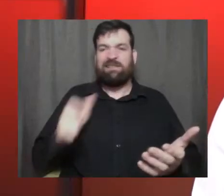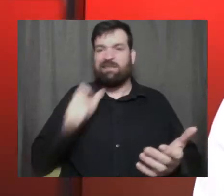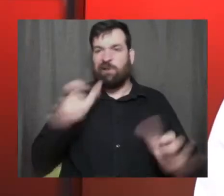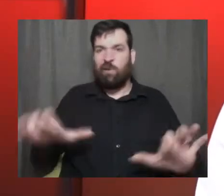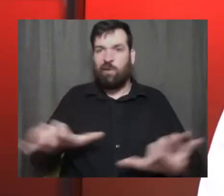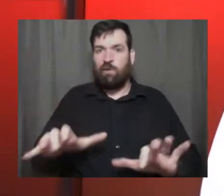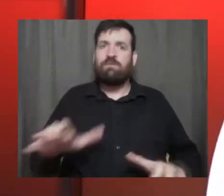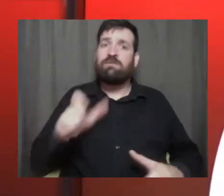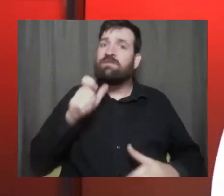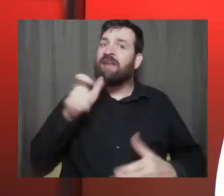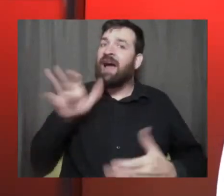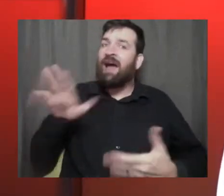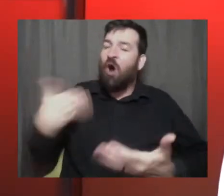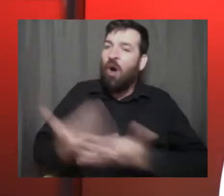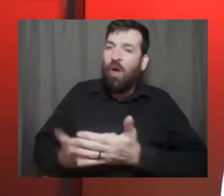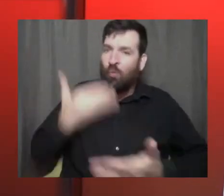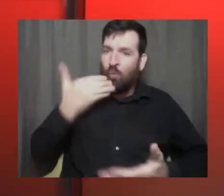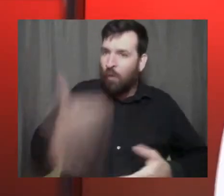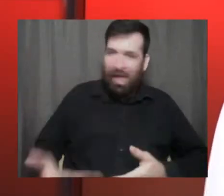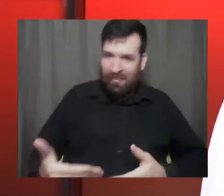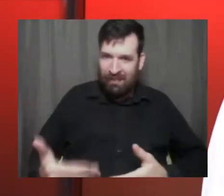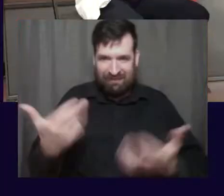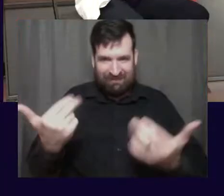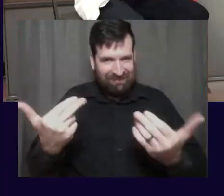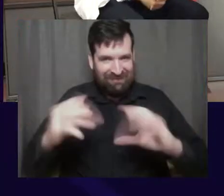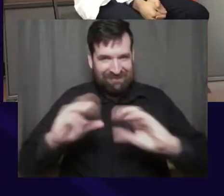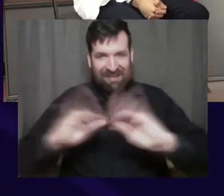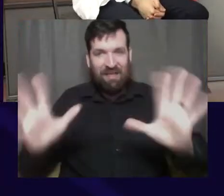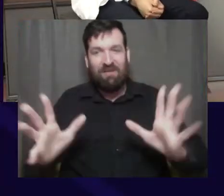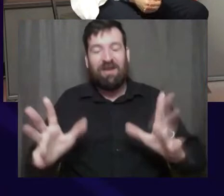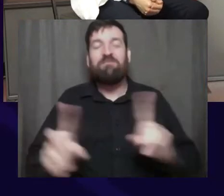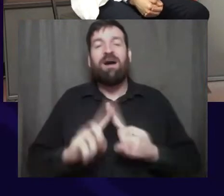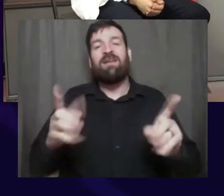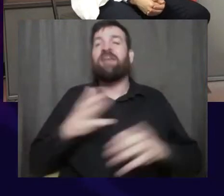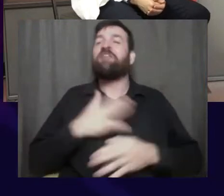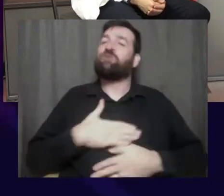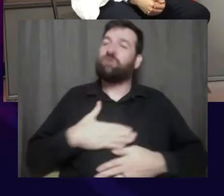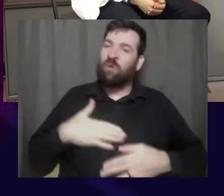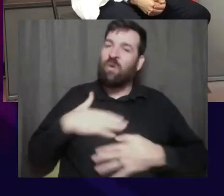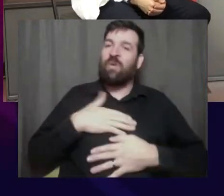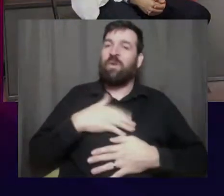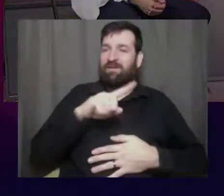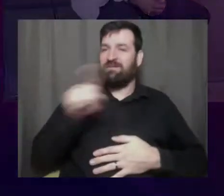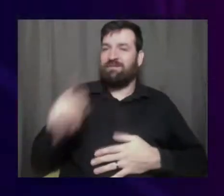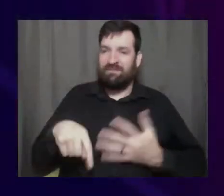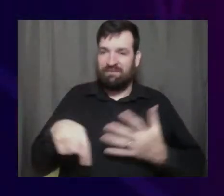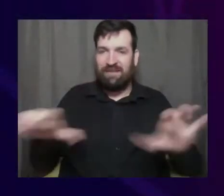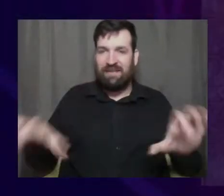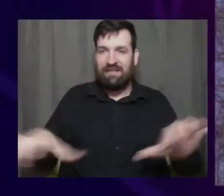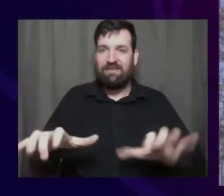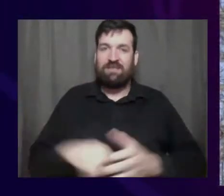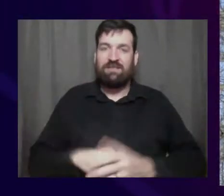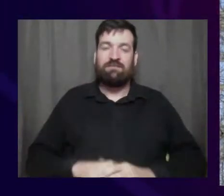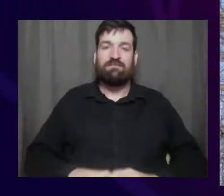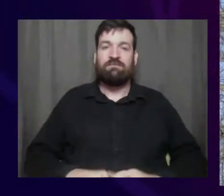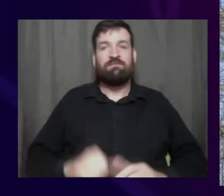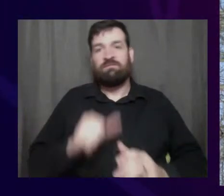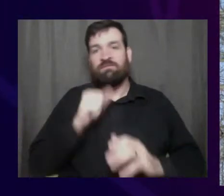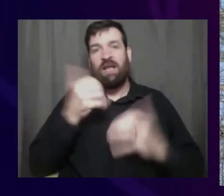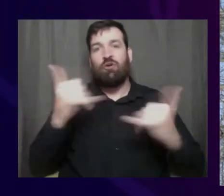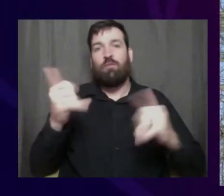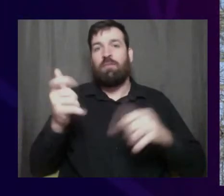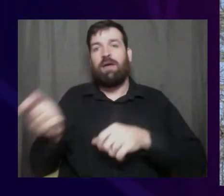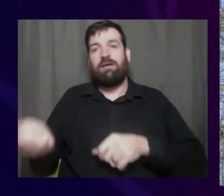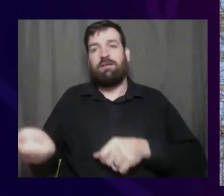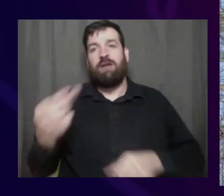things well either, just to clarify, but I enjoy doing these activities regardless, but I don't play hockey. Okay, Yes. He doesn't